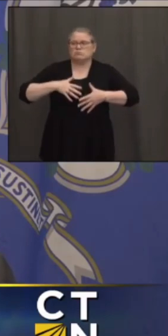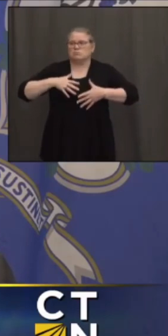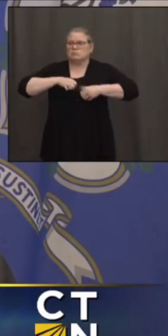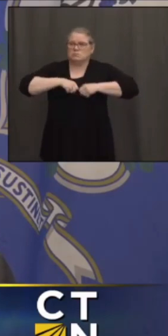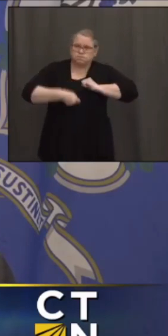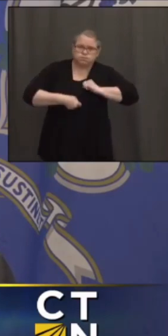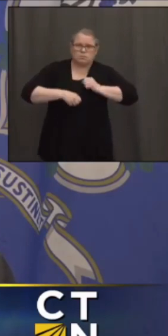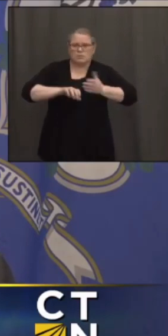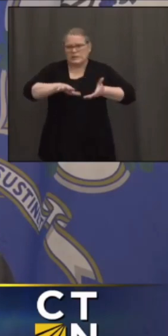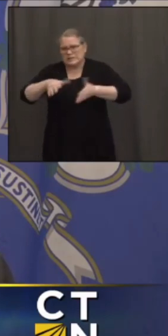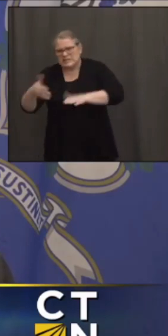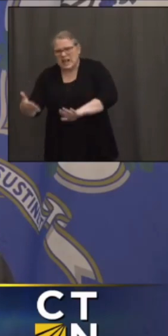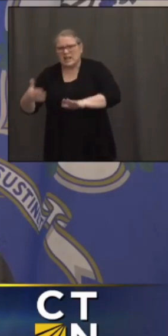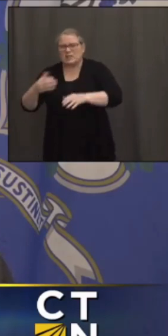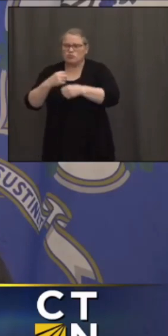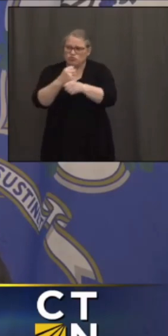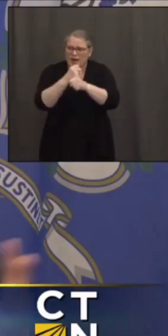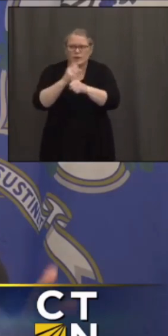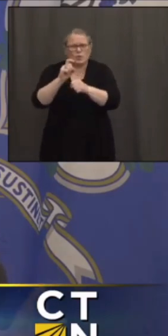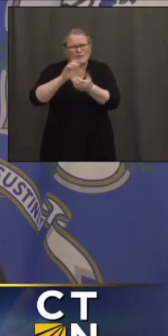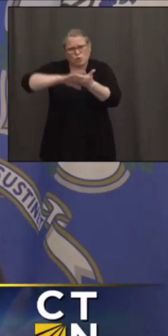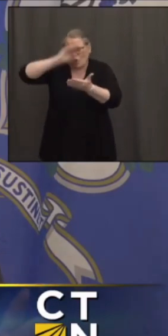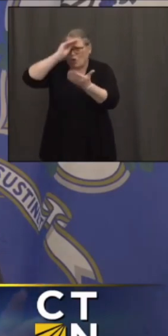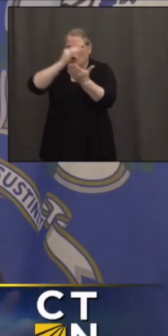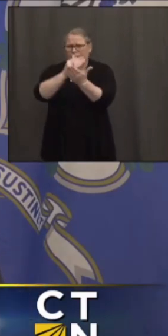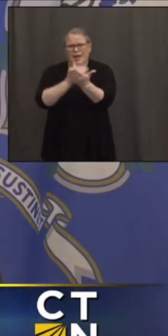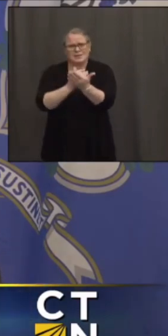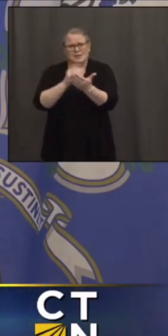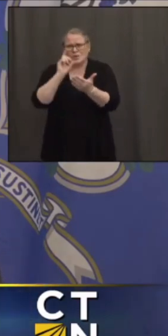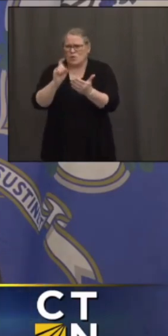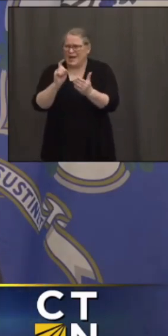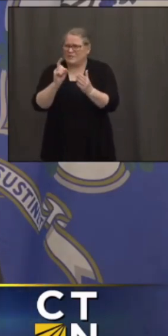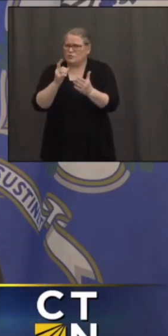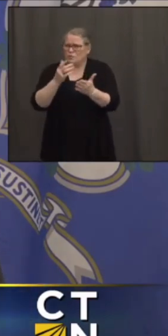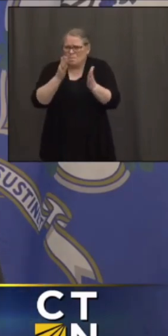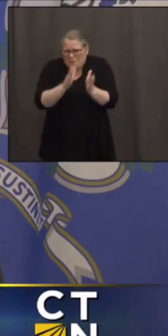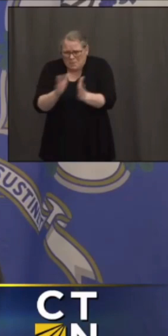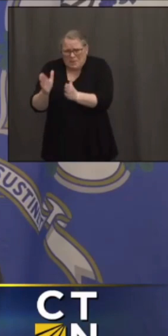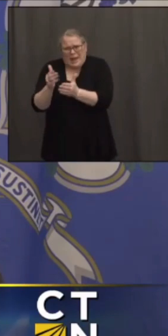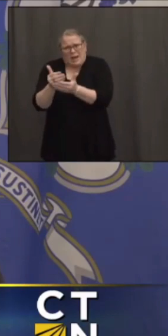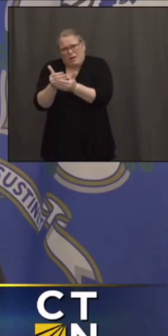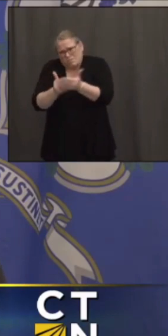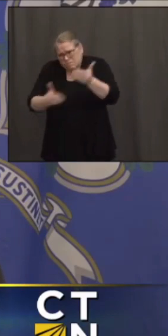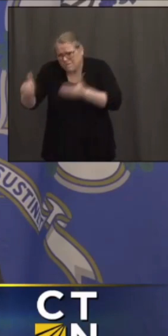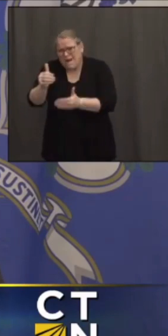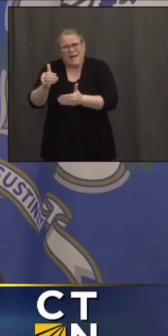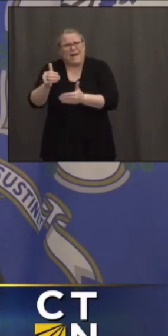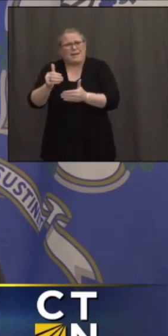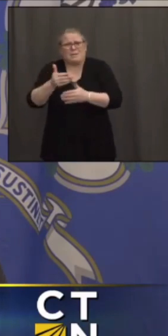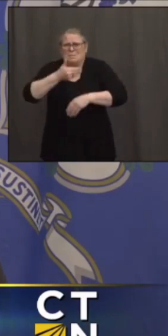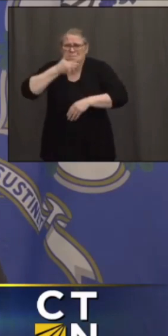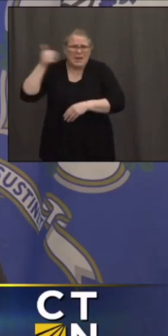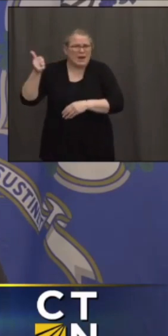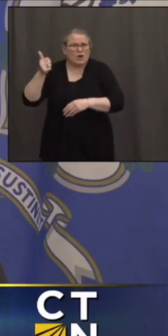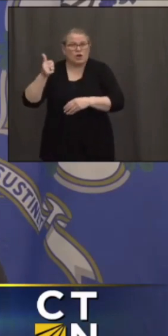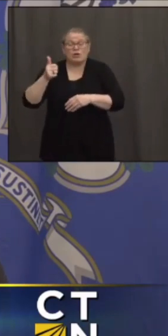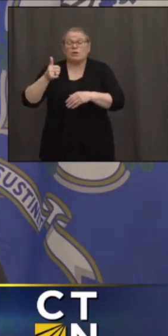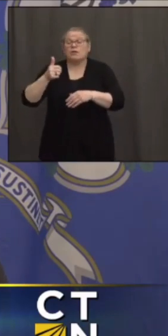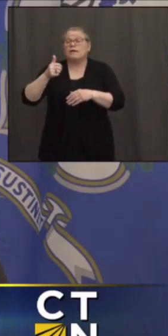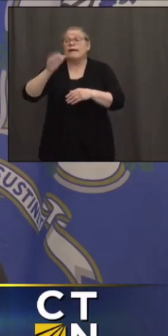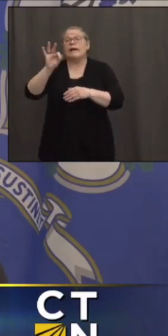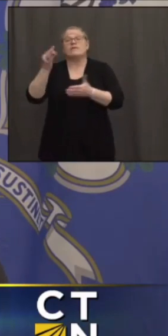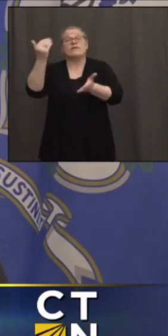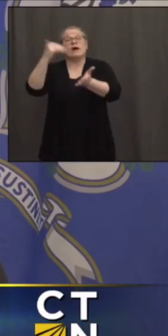are much better prepared and we take the early warning signals much more seriously next time than we did last